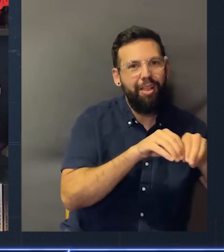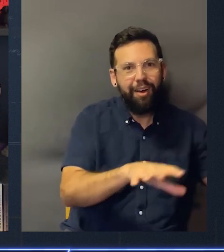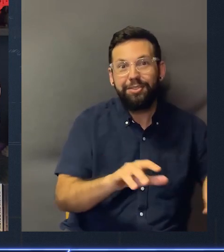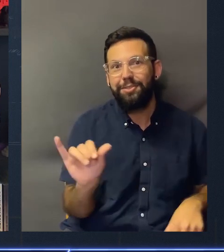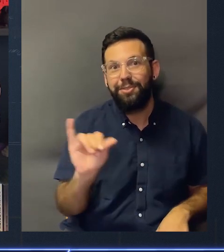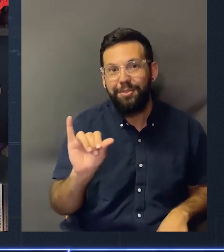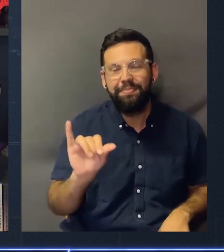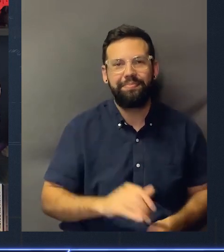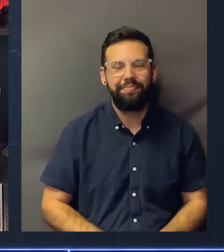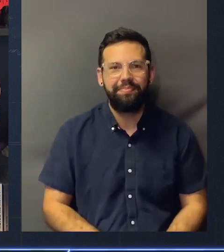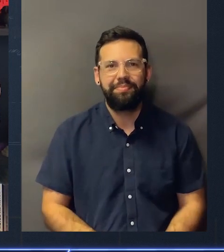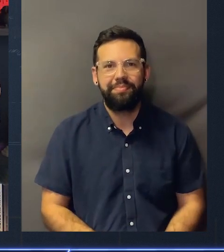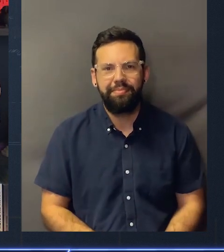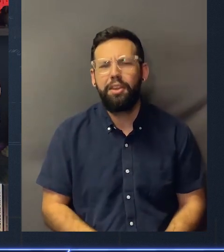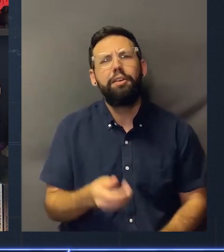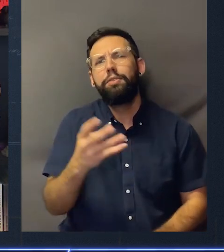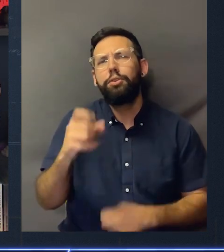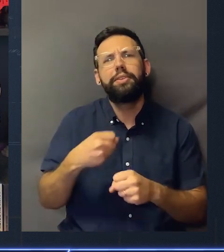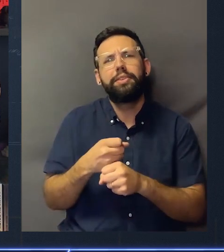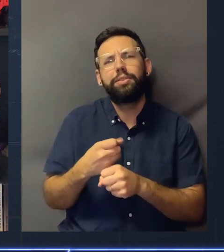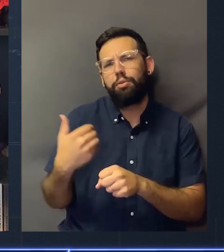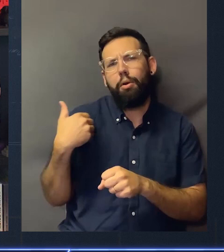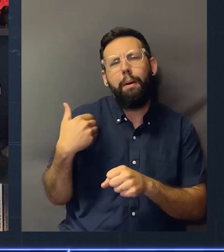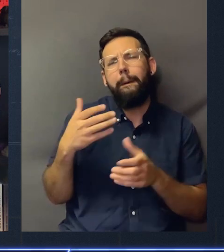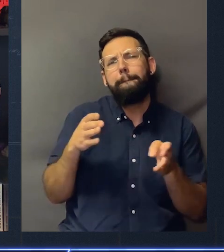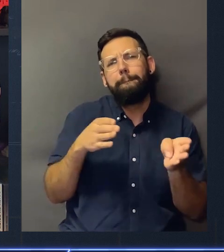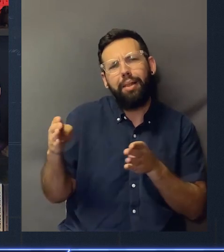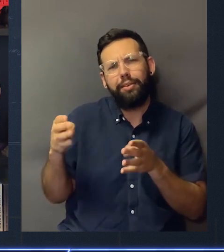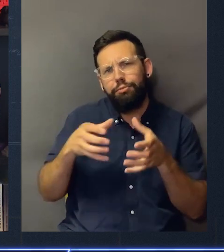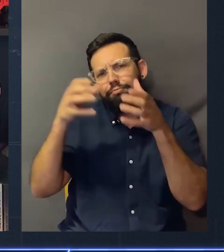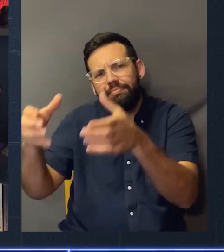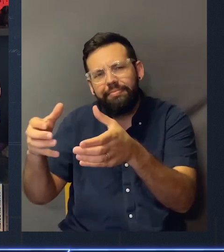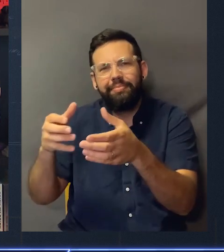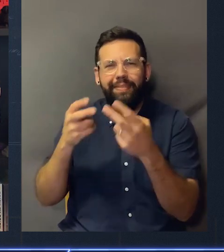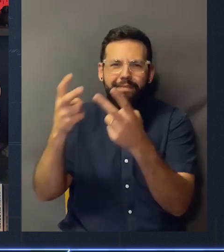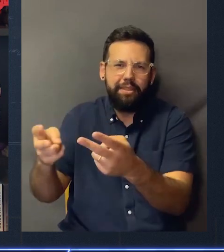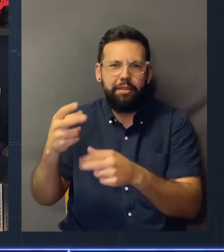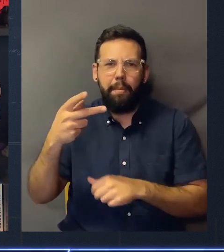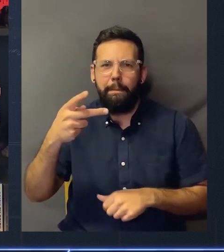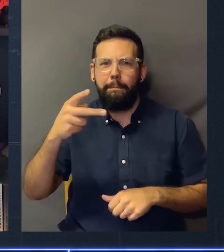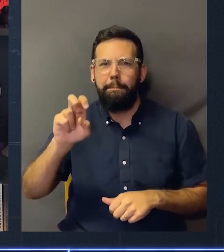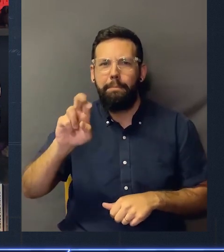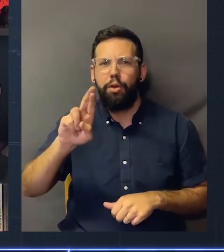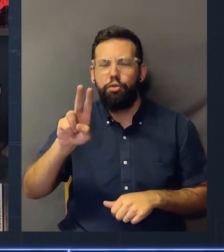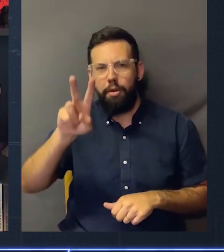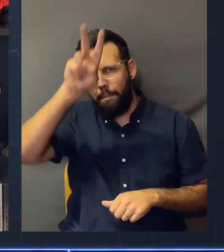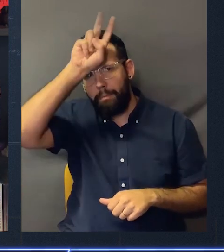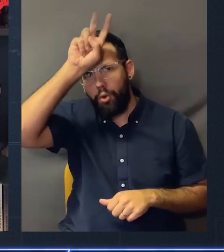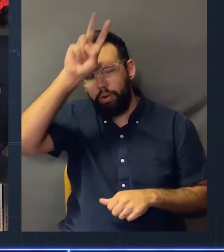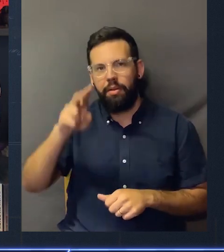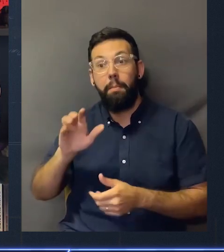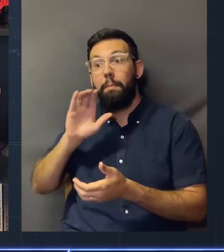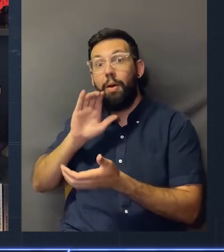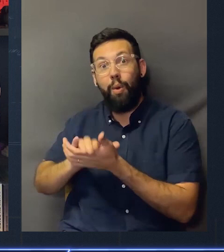so a couple years ago, we were planning a trip to Peru. Peru happens to be my wife Carmen's home country. We've been there many times over